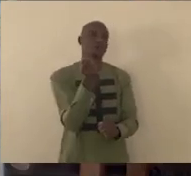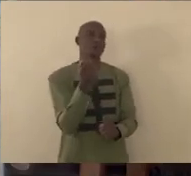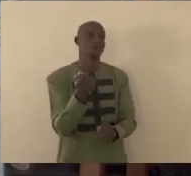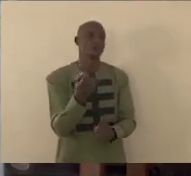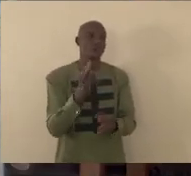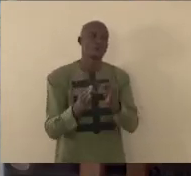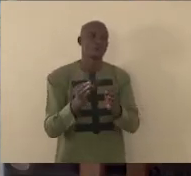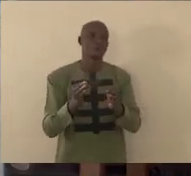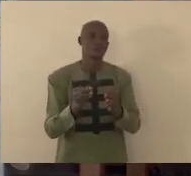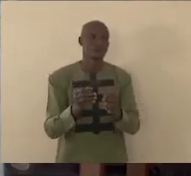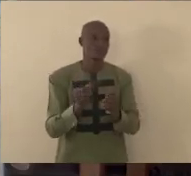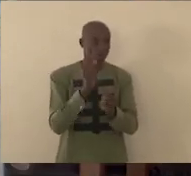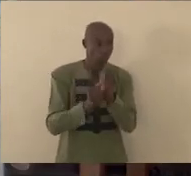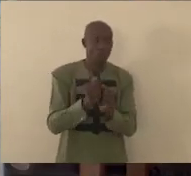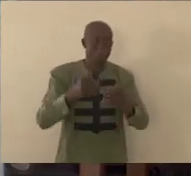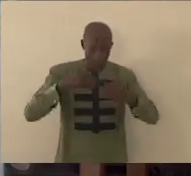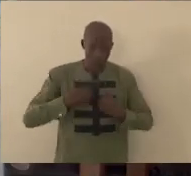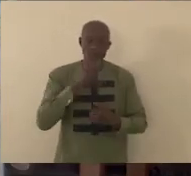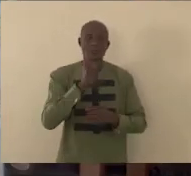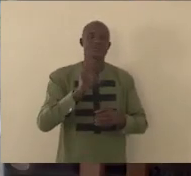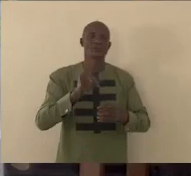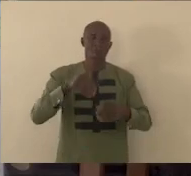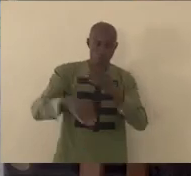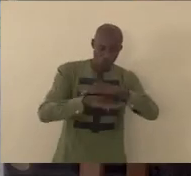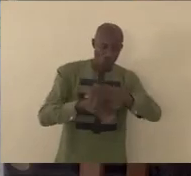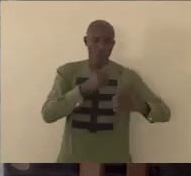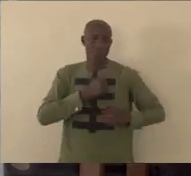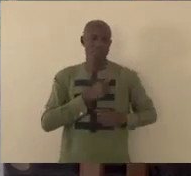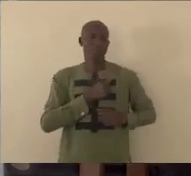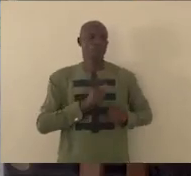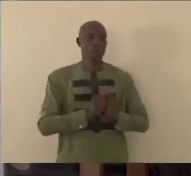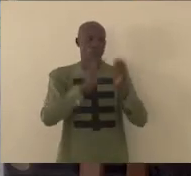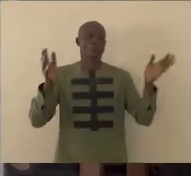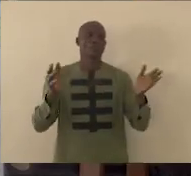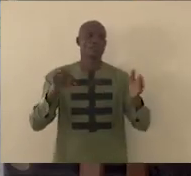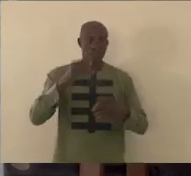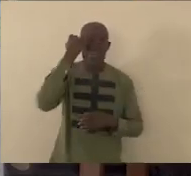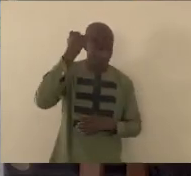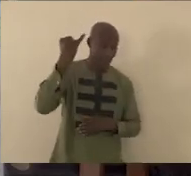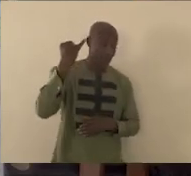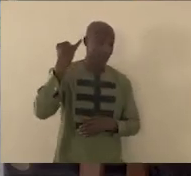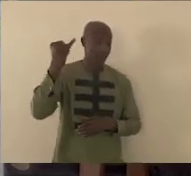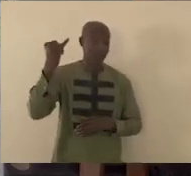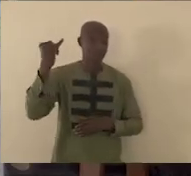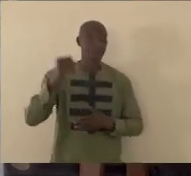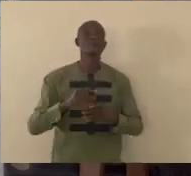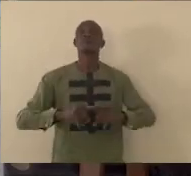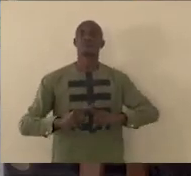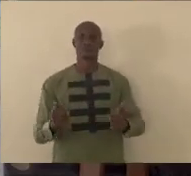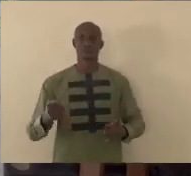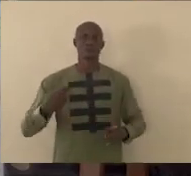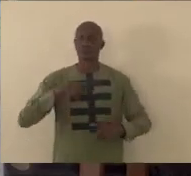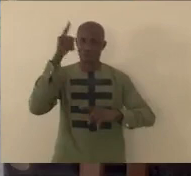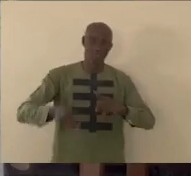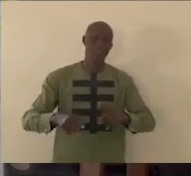under misguided military adventurists, punitive overlords, and clueless usurpers of political power.